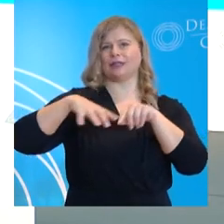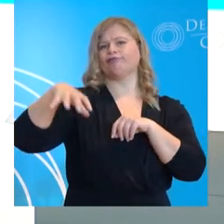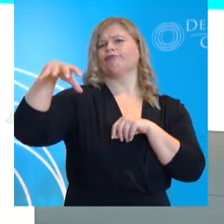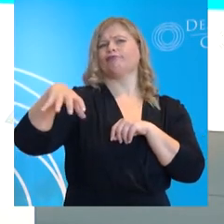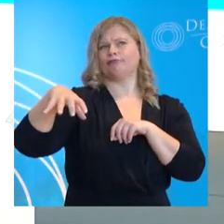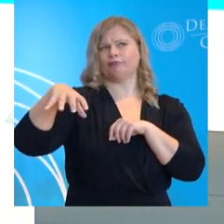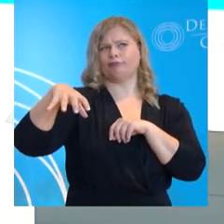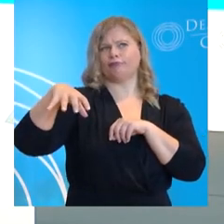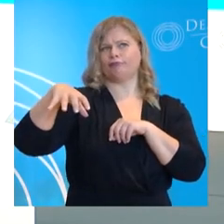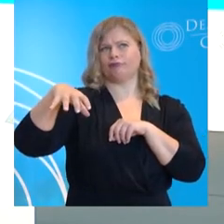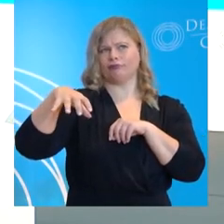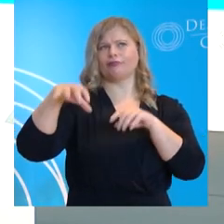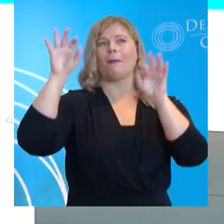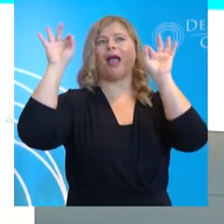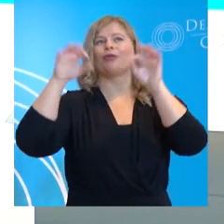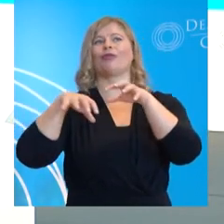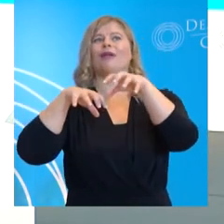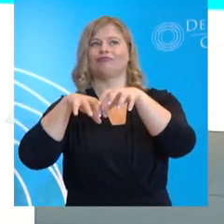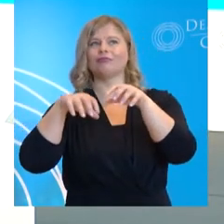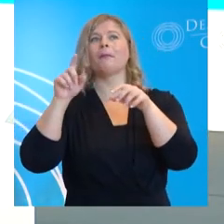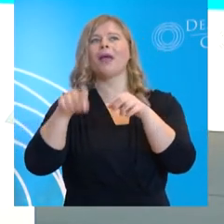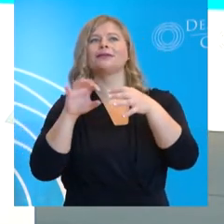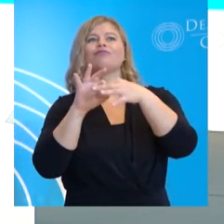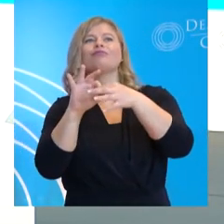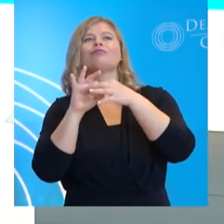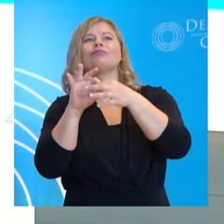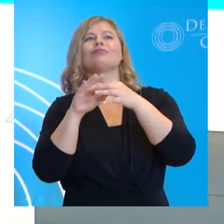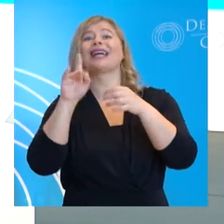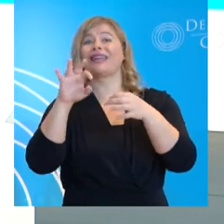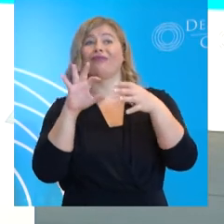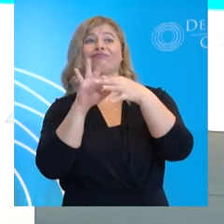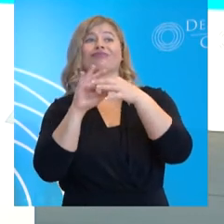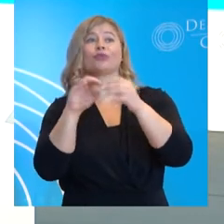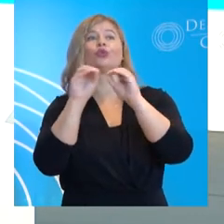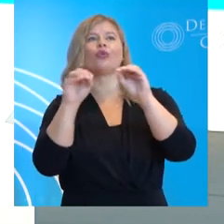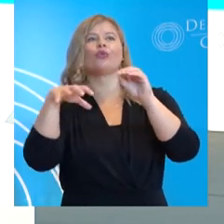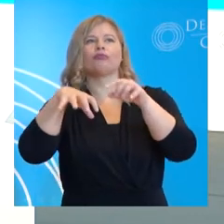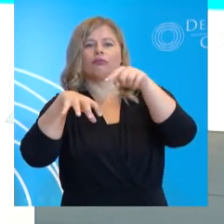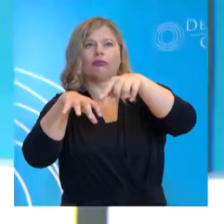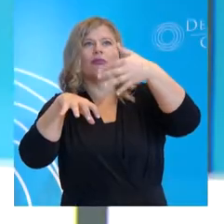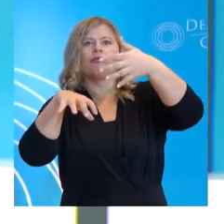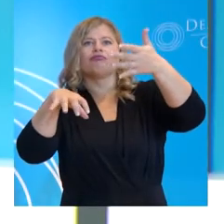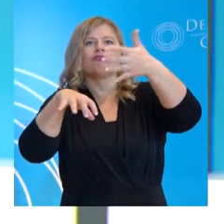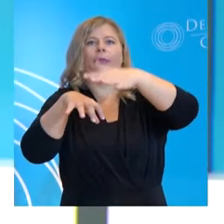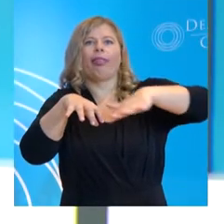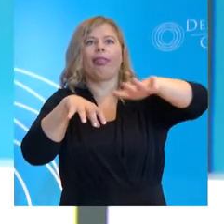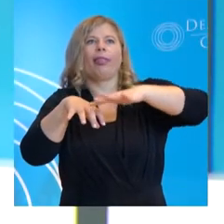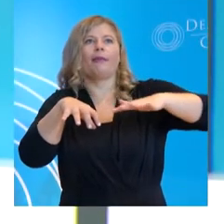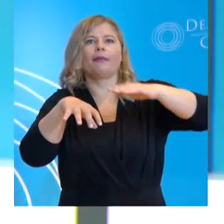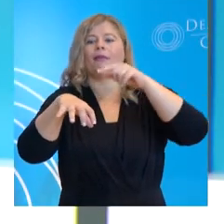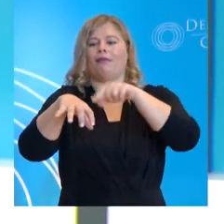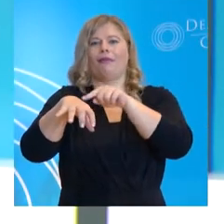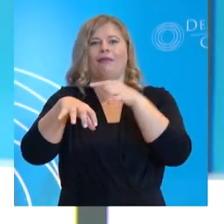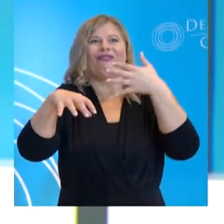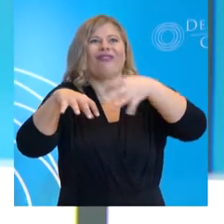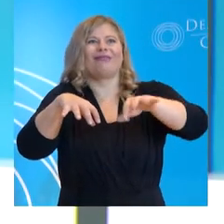There were issues, aspects of the deal that was done by the previous government I did not like. I did not vote for the deal, but I said very clearly